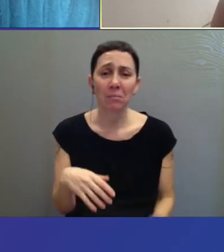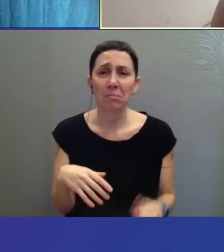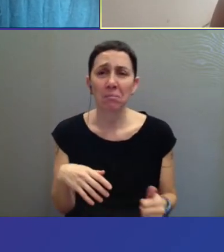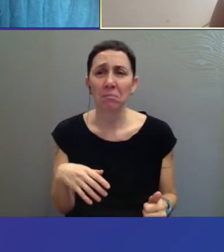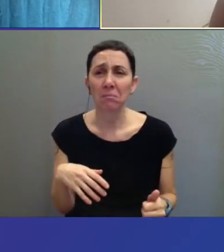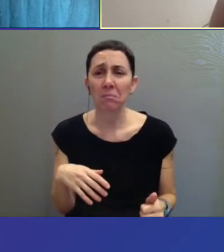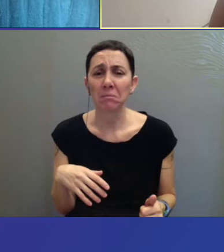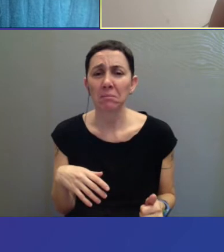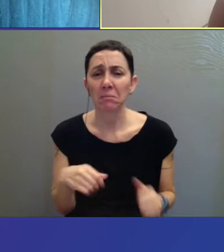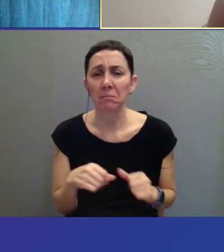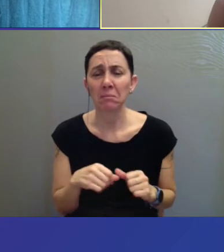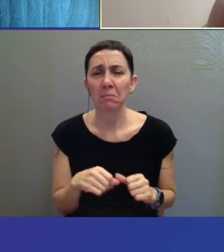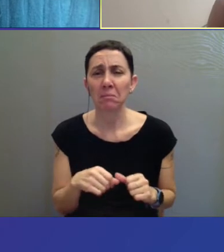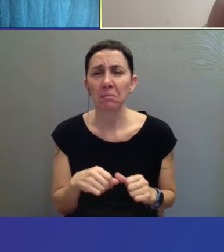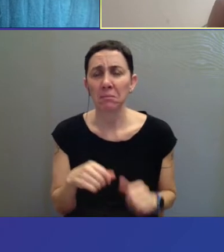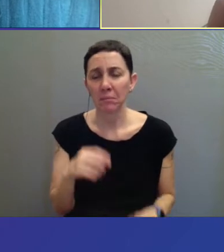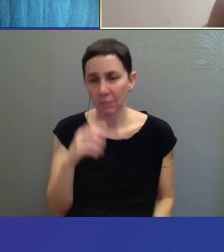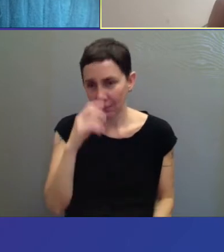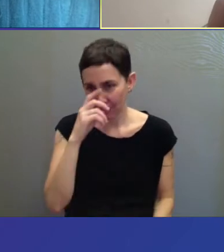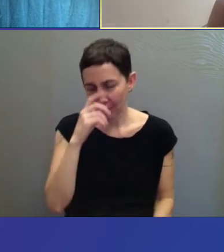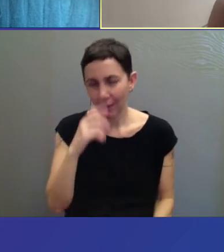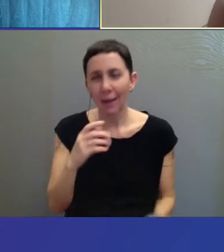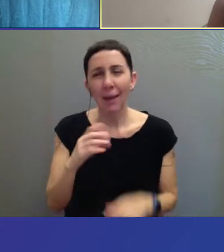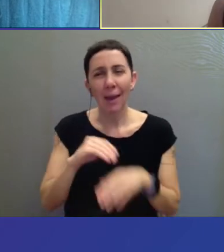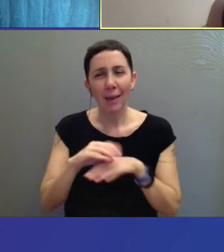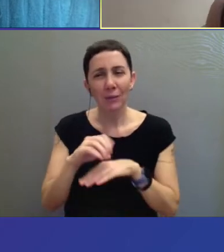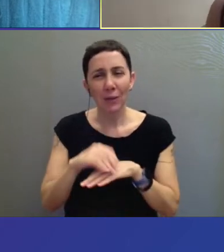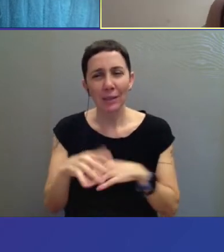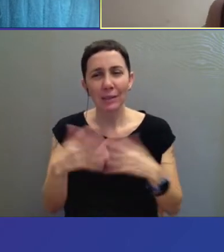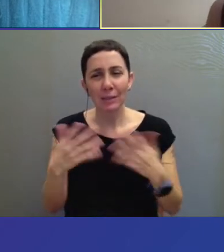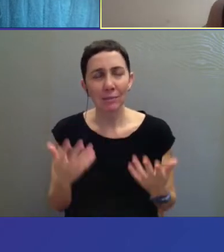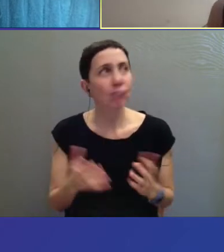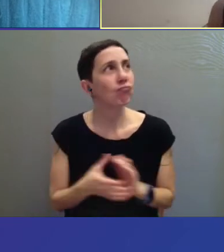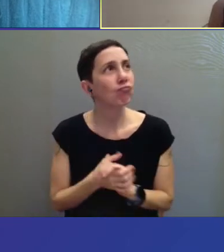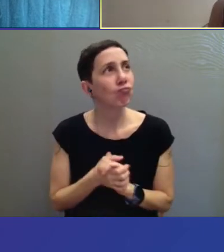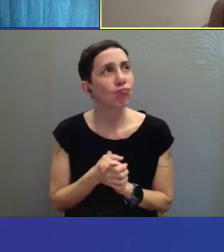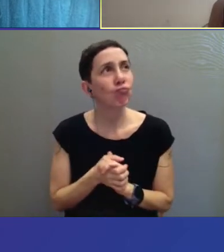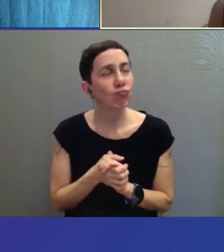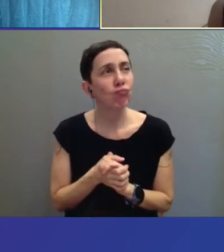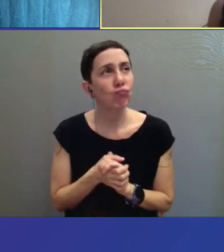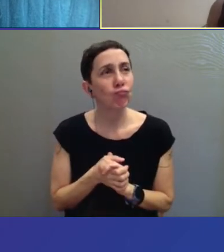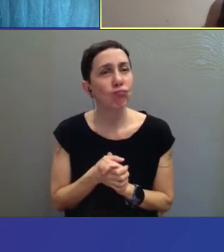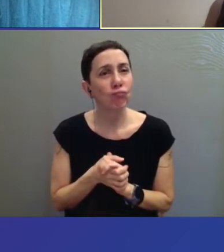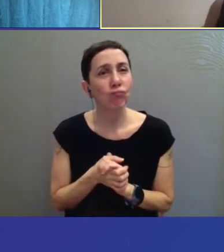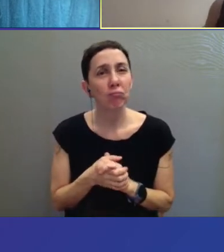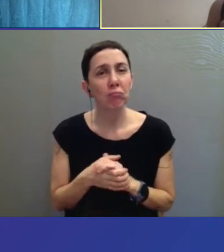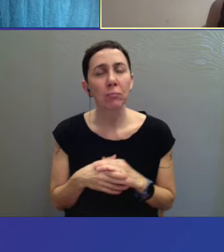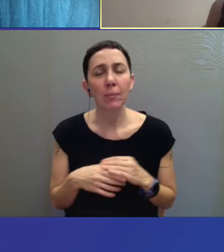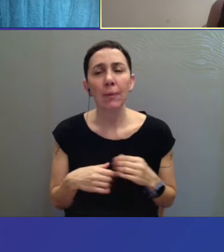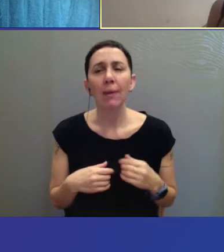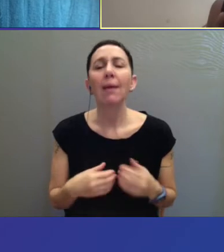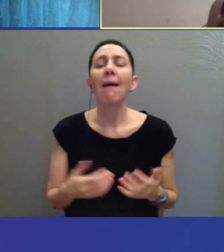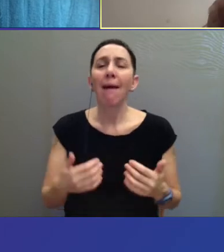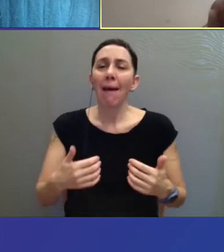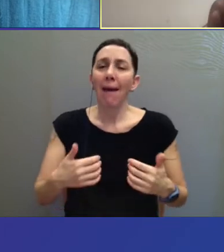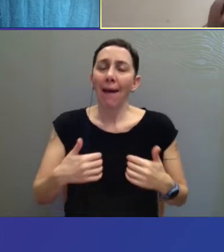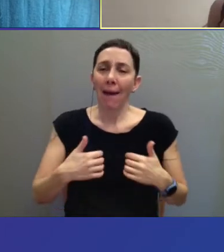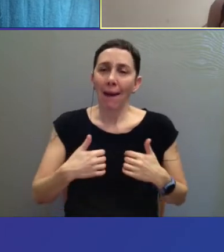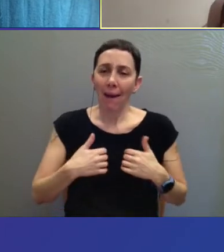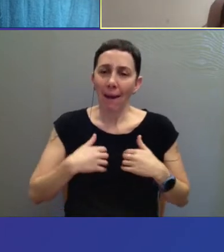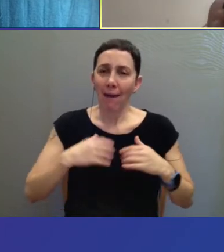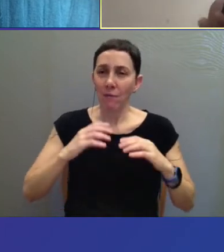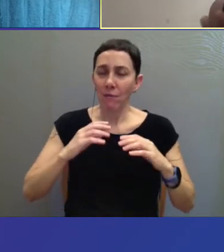The piece of advice, really have those conversations, and it will be a series